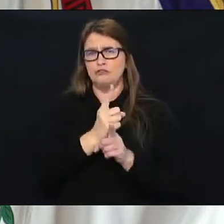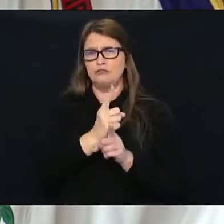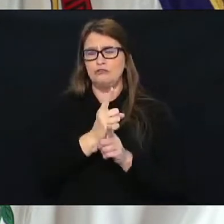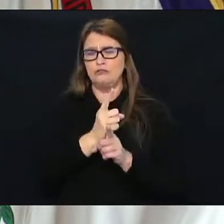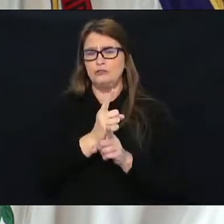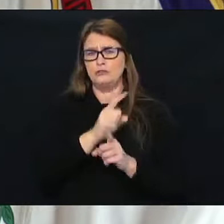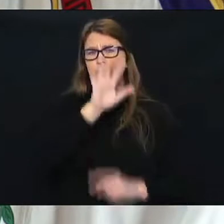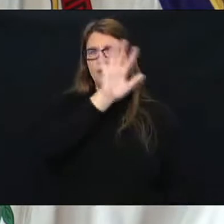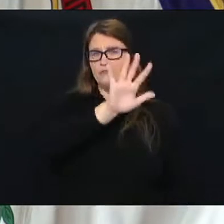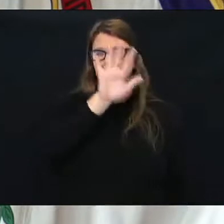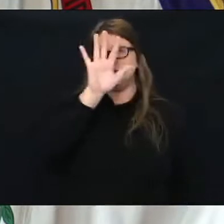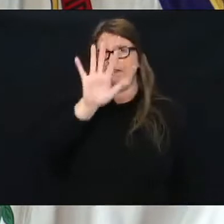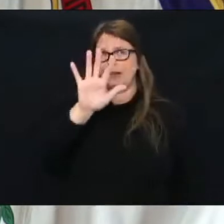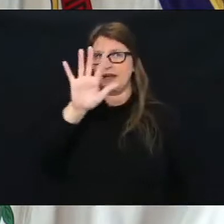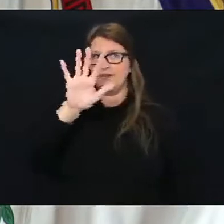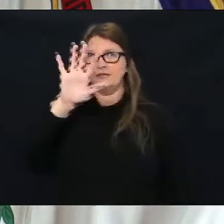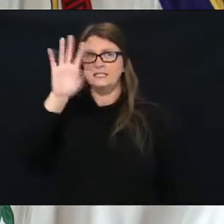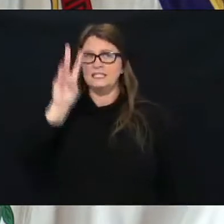The